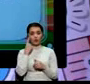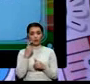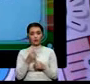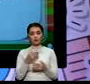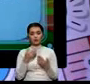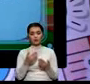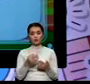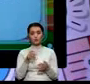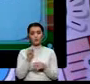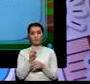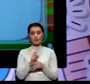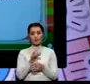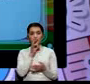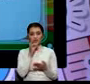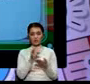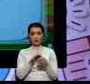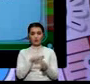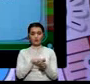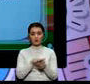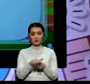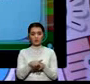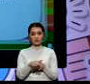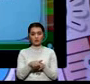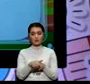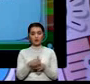O'ylaymanki, ushbu masala yechimini bajarishda